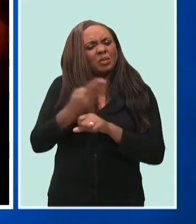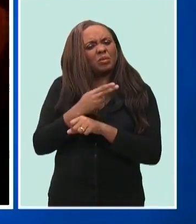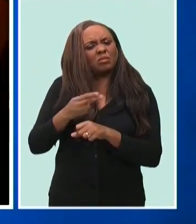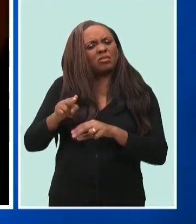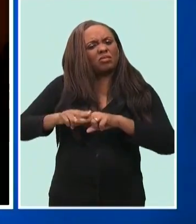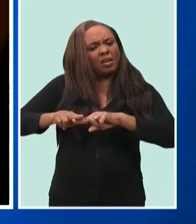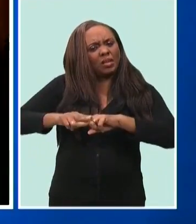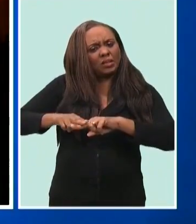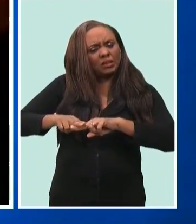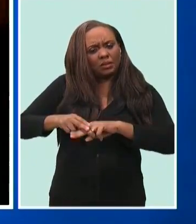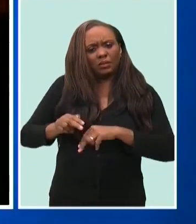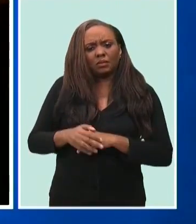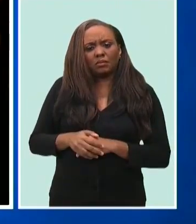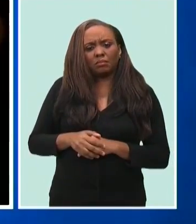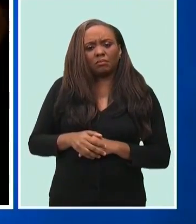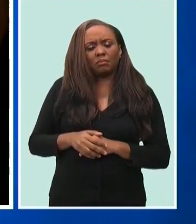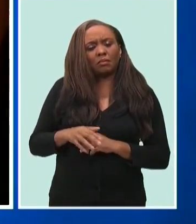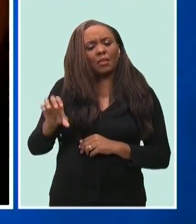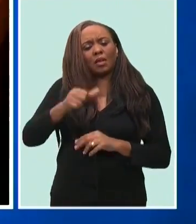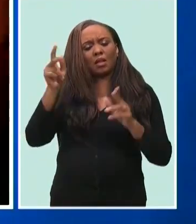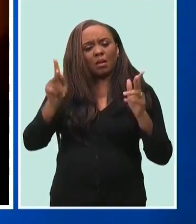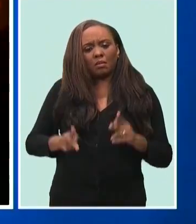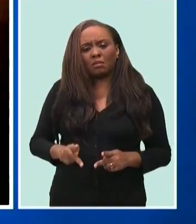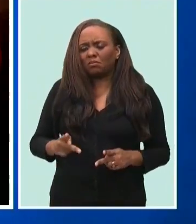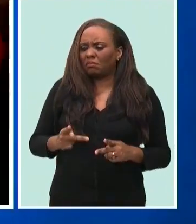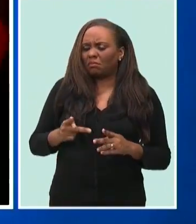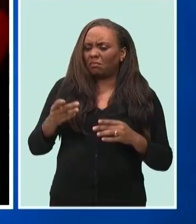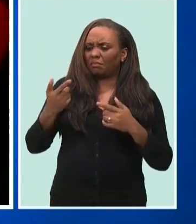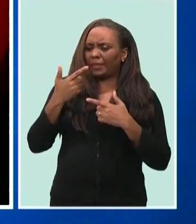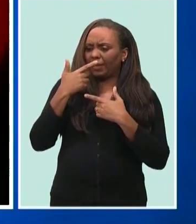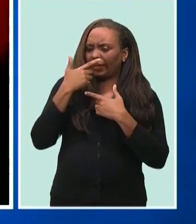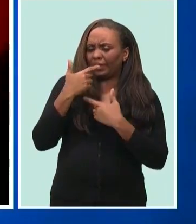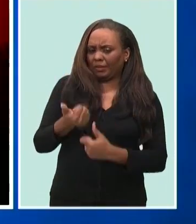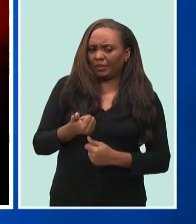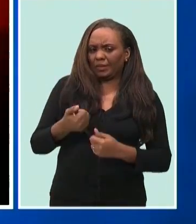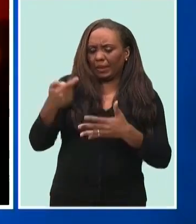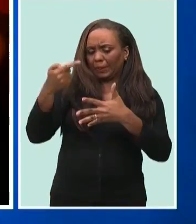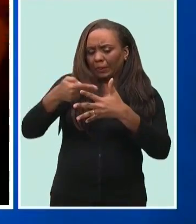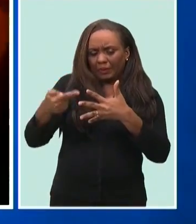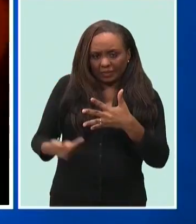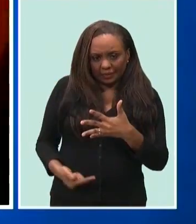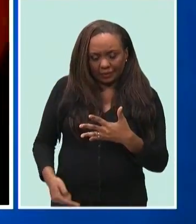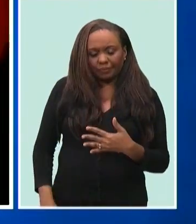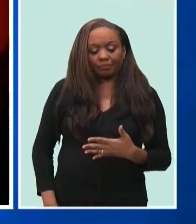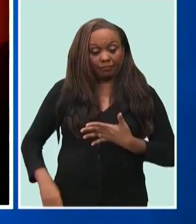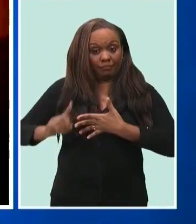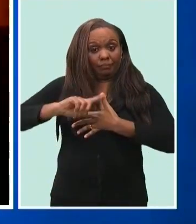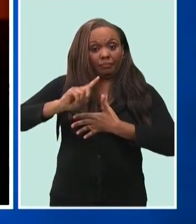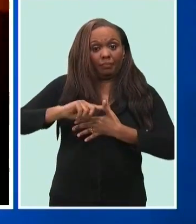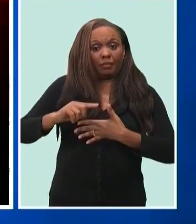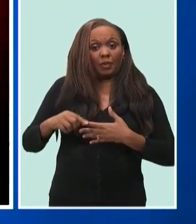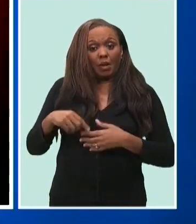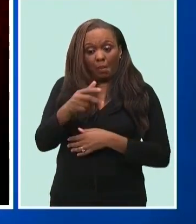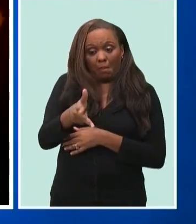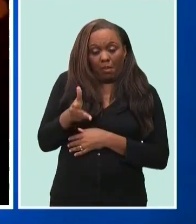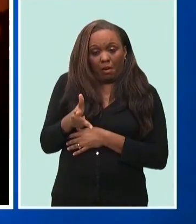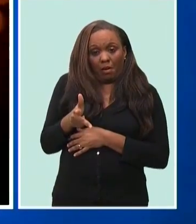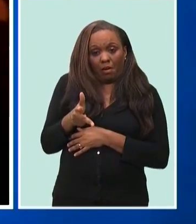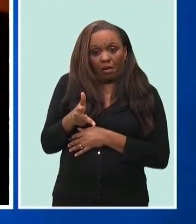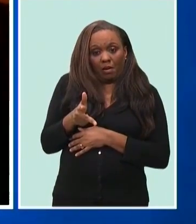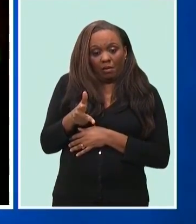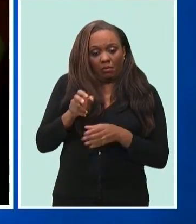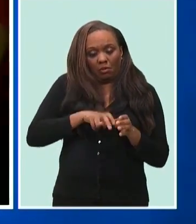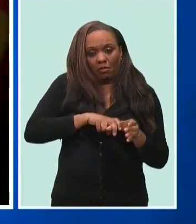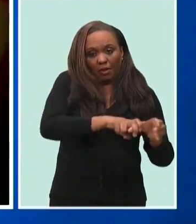future. And Randy Bridgman has made some interesting points. First, Randy believes a park and ride system could help